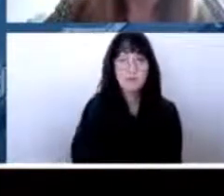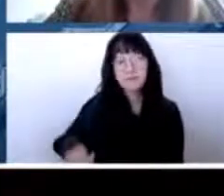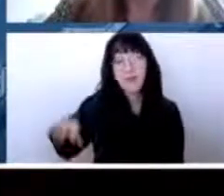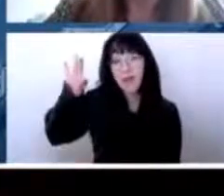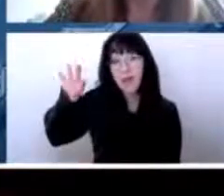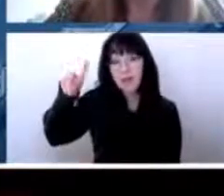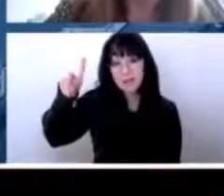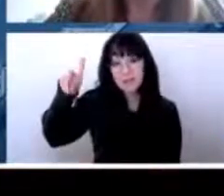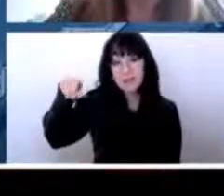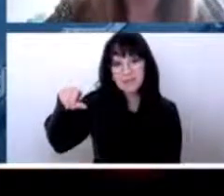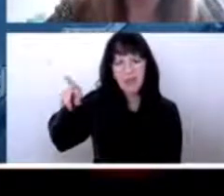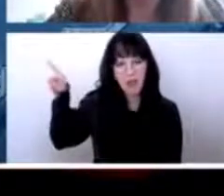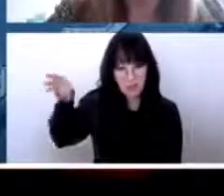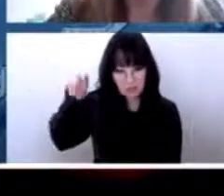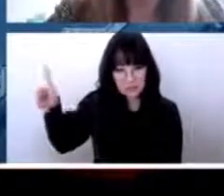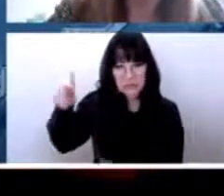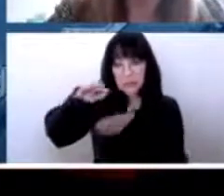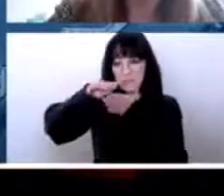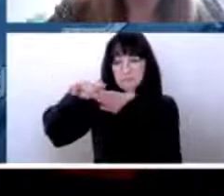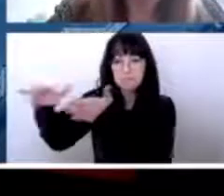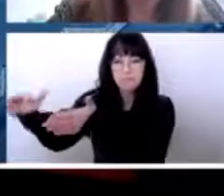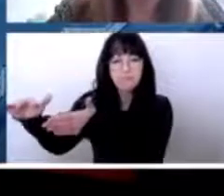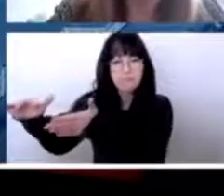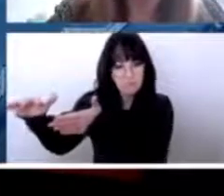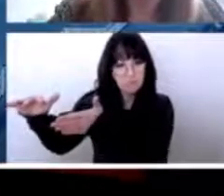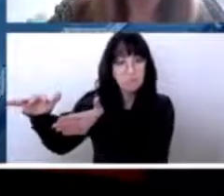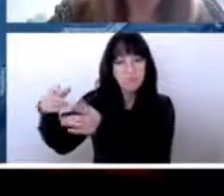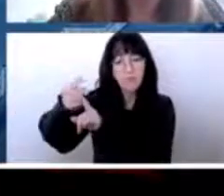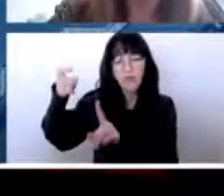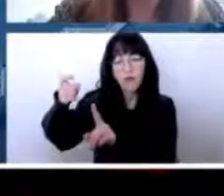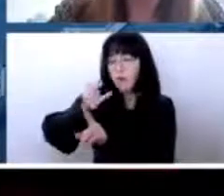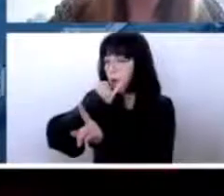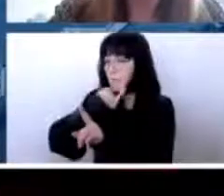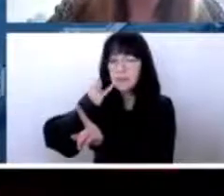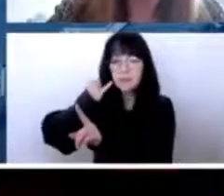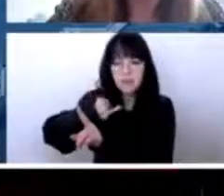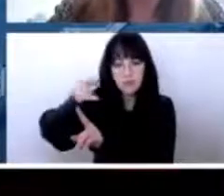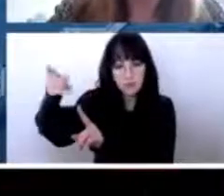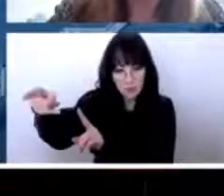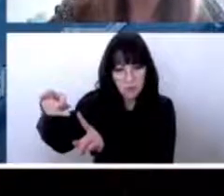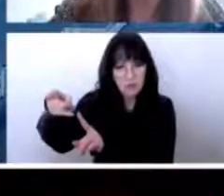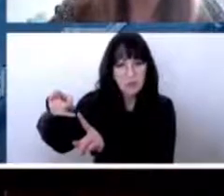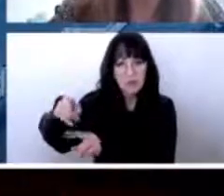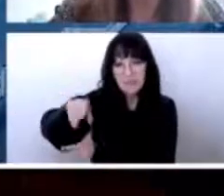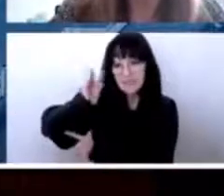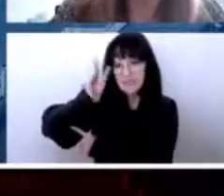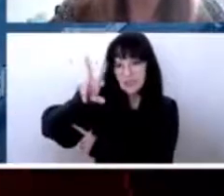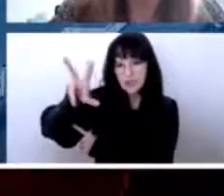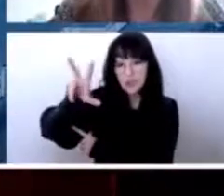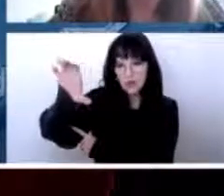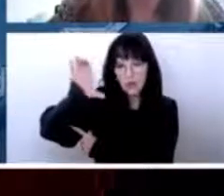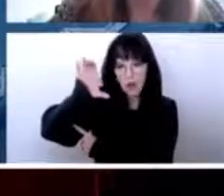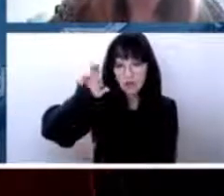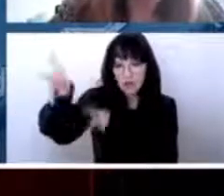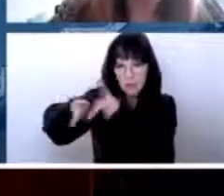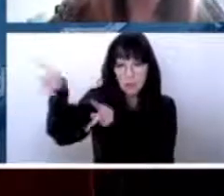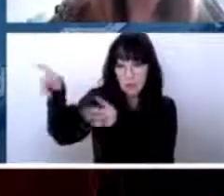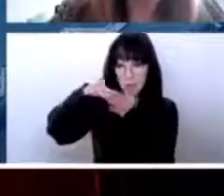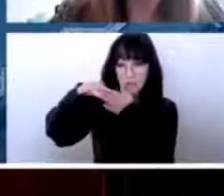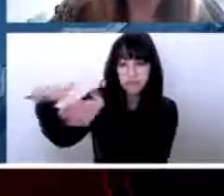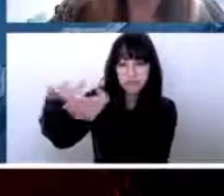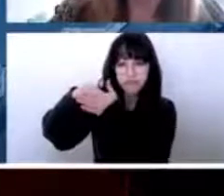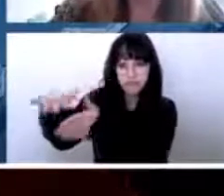real-world data from Israel, which included safety data from more than 6,300 individuals in this